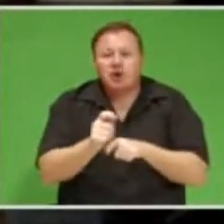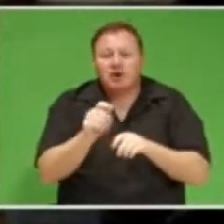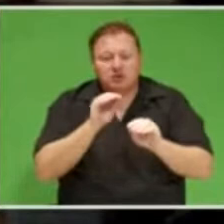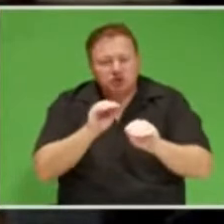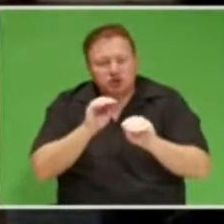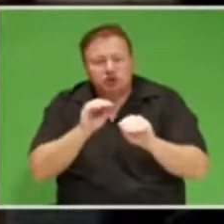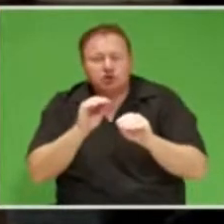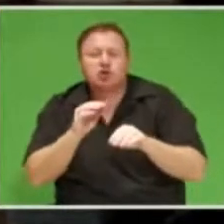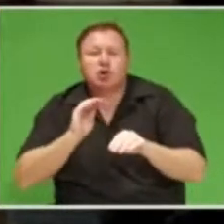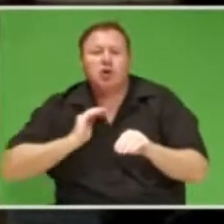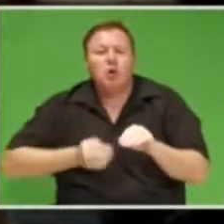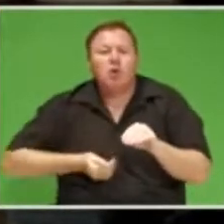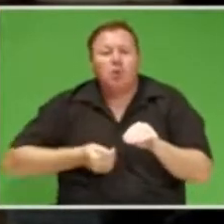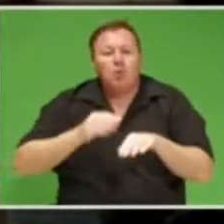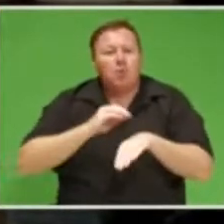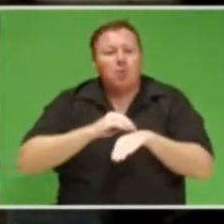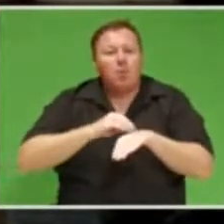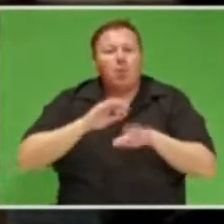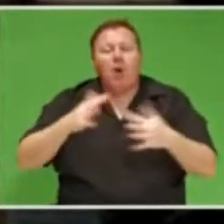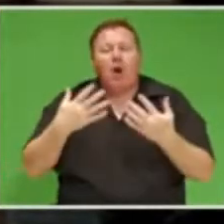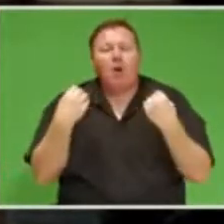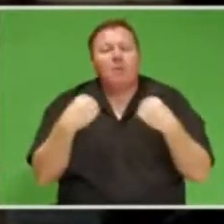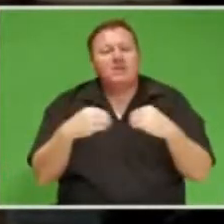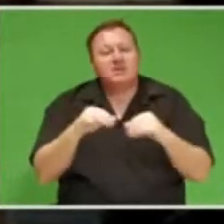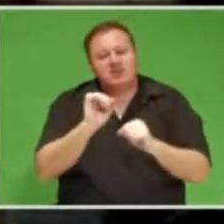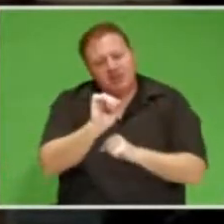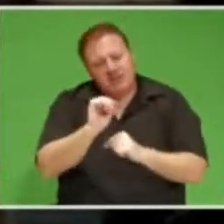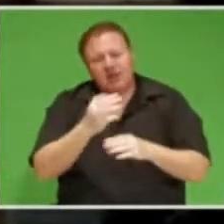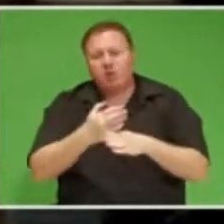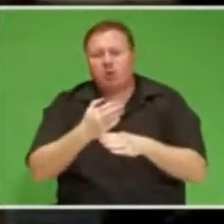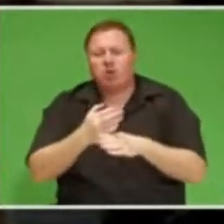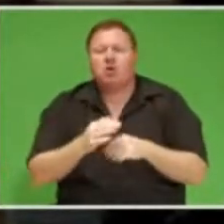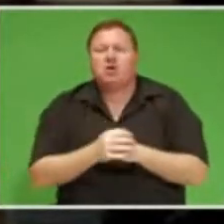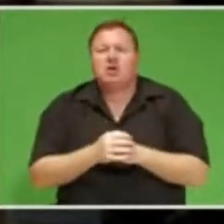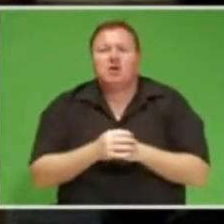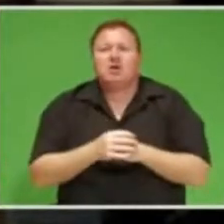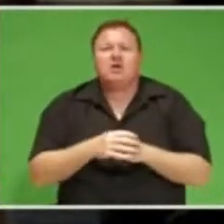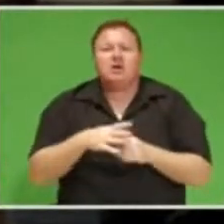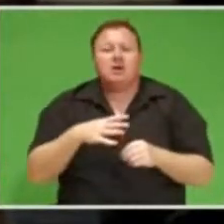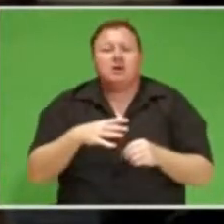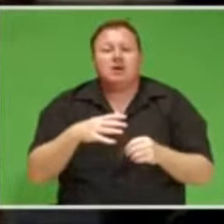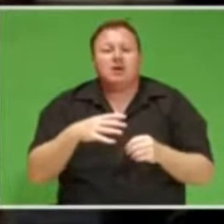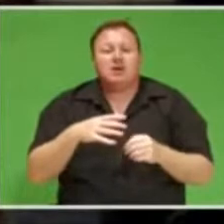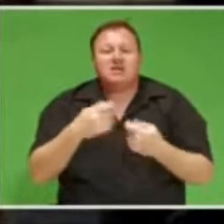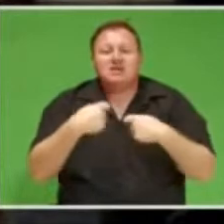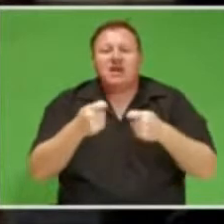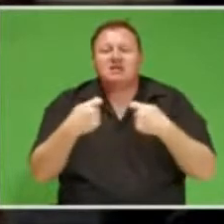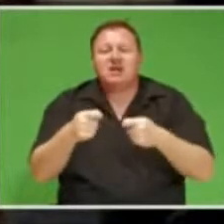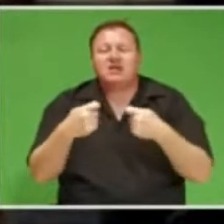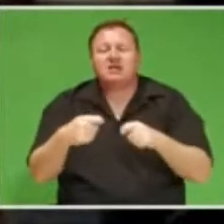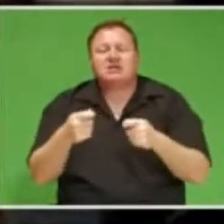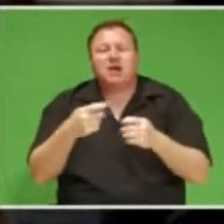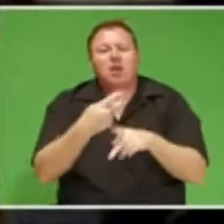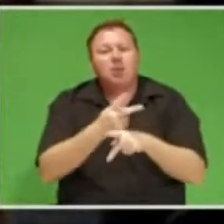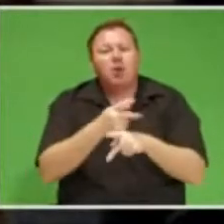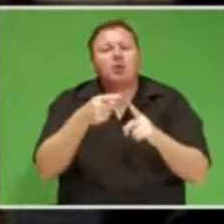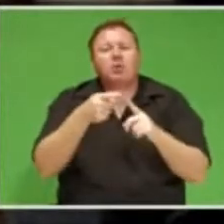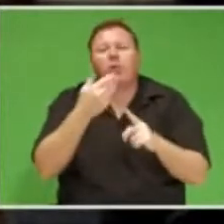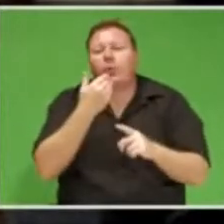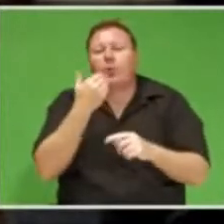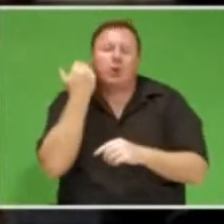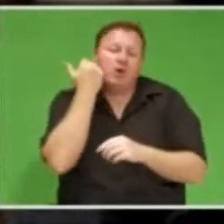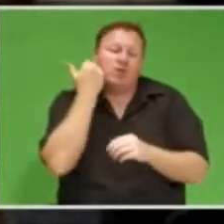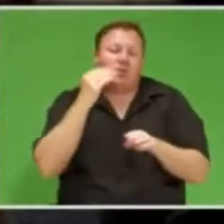to take up procurement opportunities that are available in government. Through the Women's